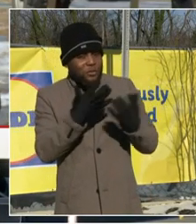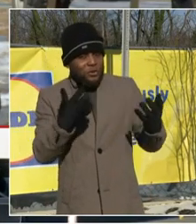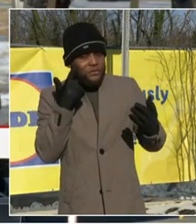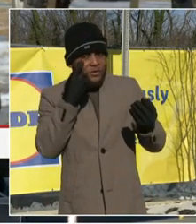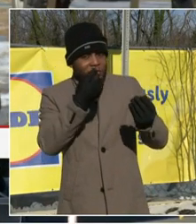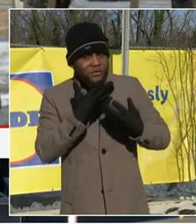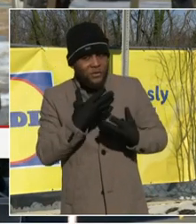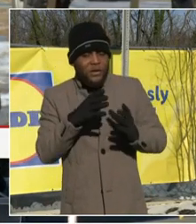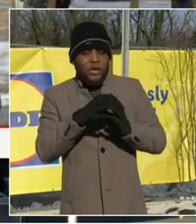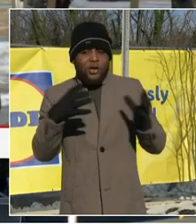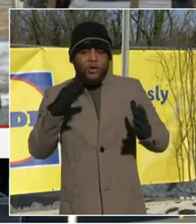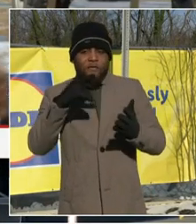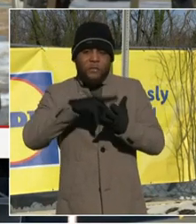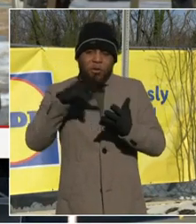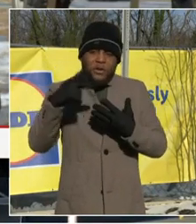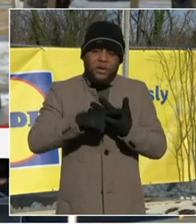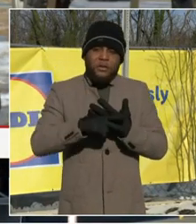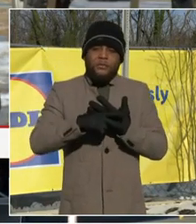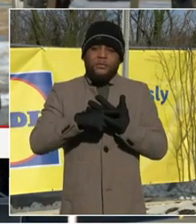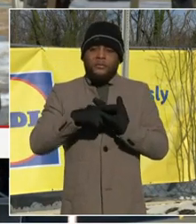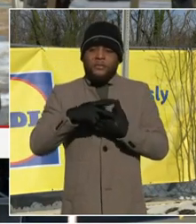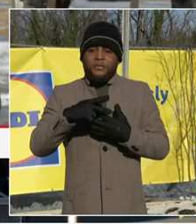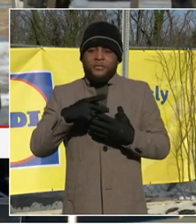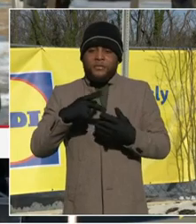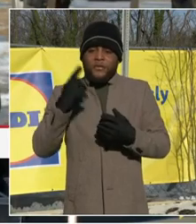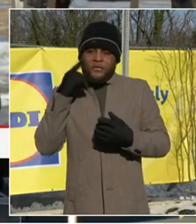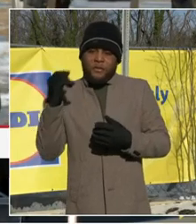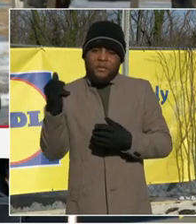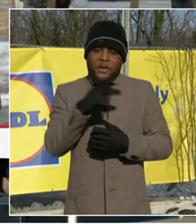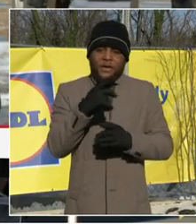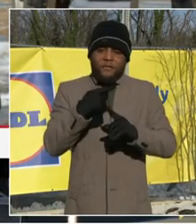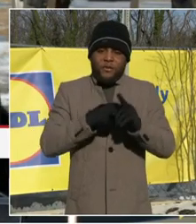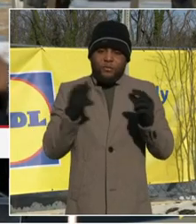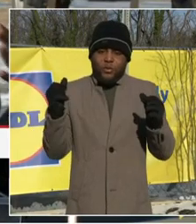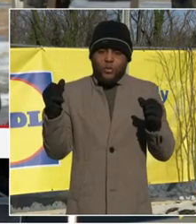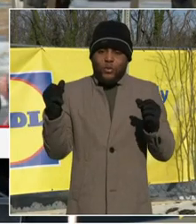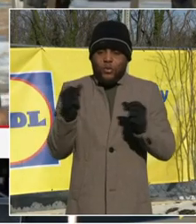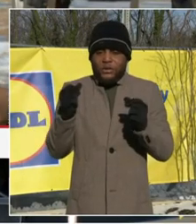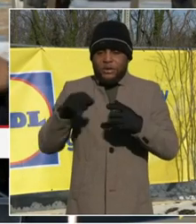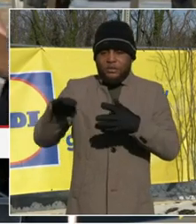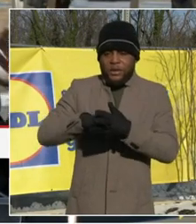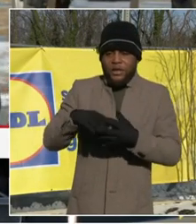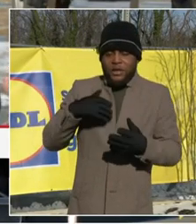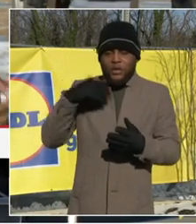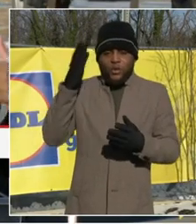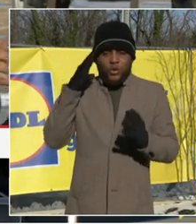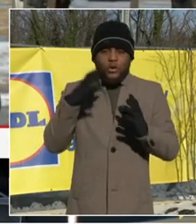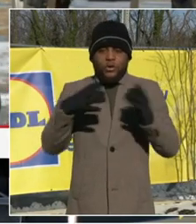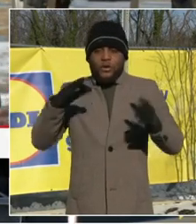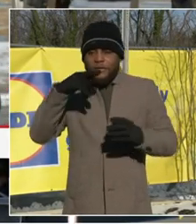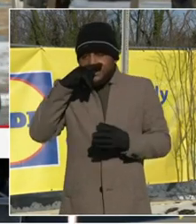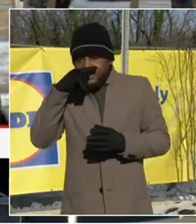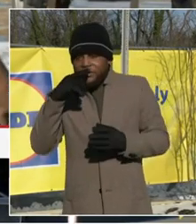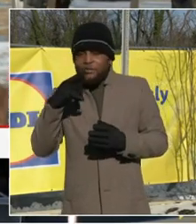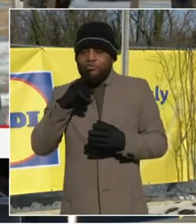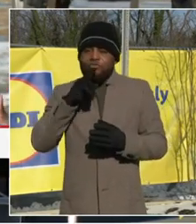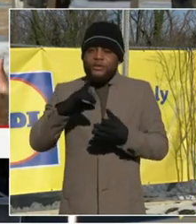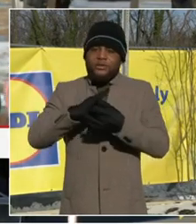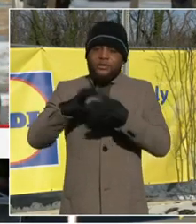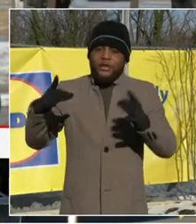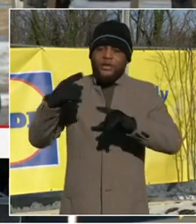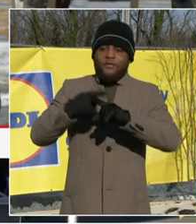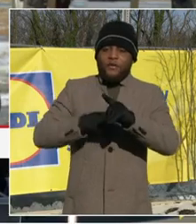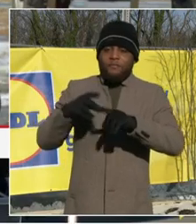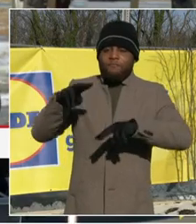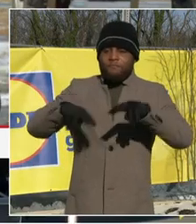that specifically was, 2 weeks where children were disconnected from our regular surveillance program. So it was